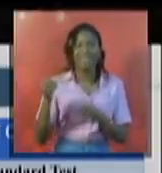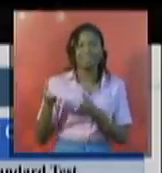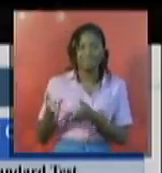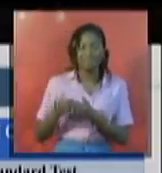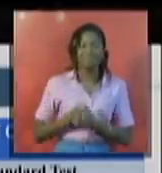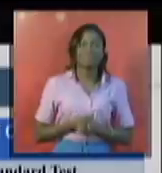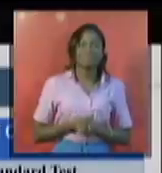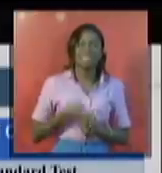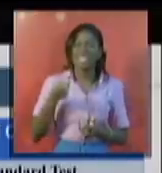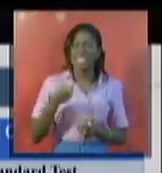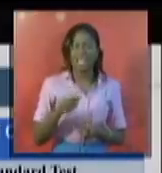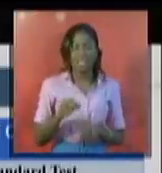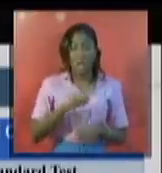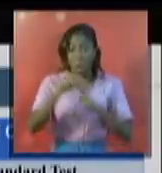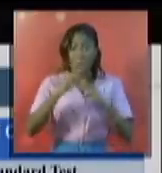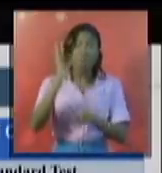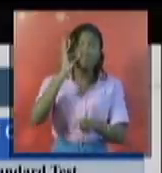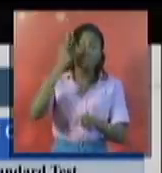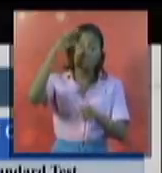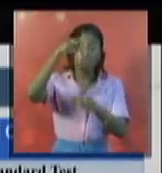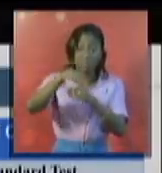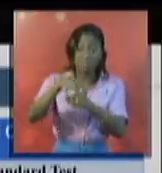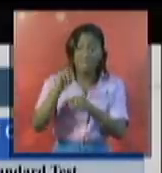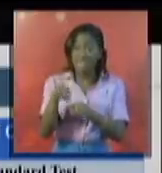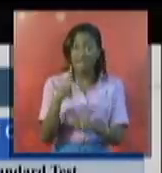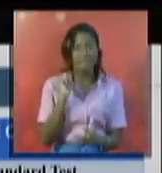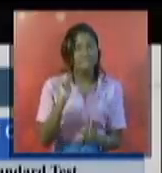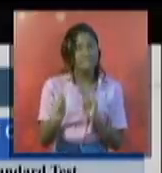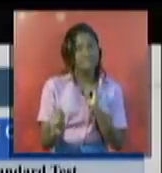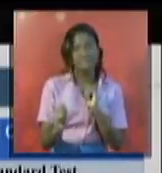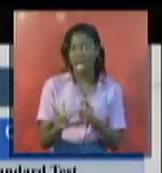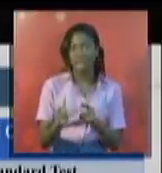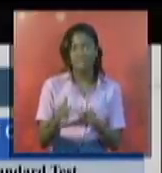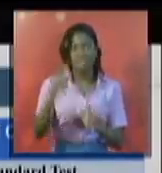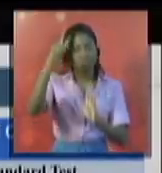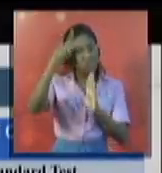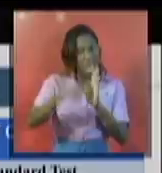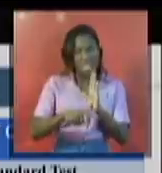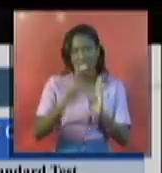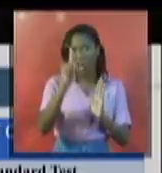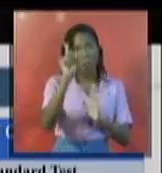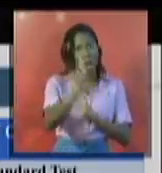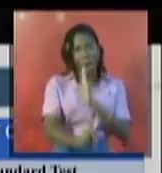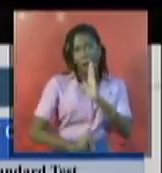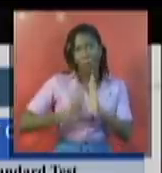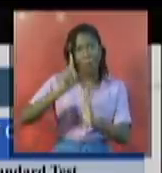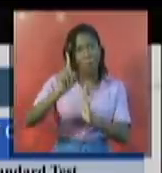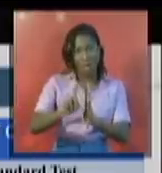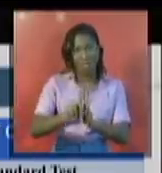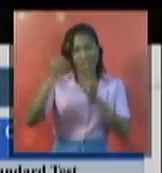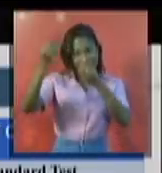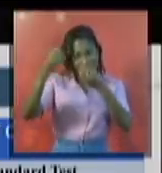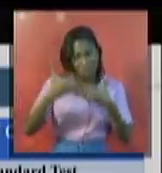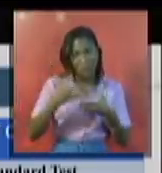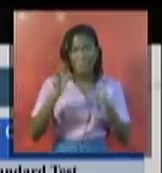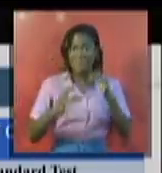a pretty quick turnaround time. They're able to produce a result in under an hour. So that's really one of